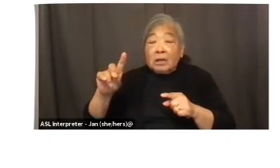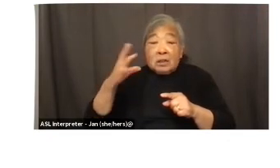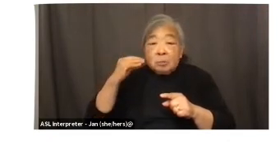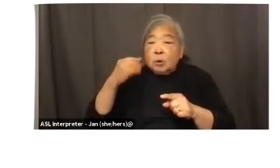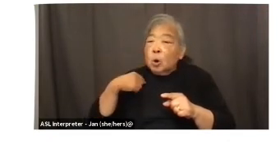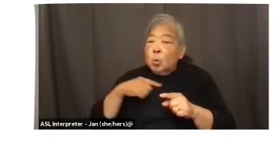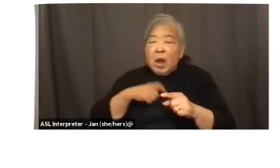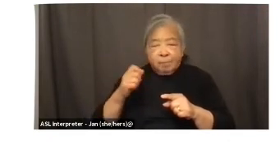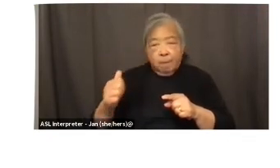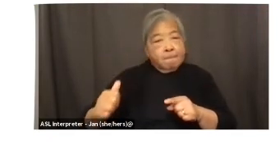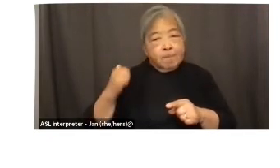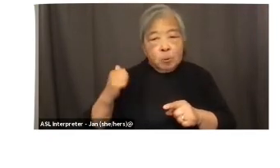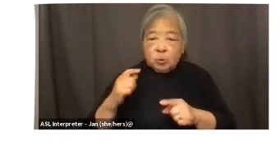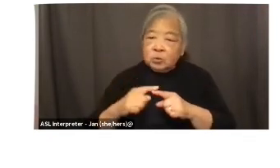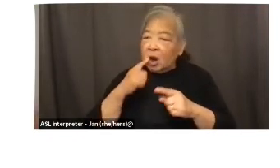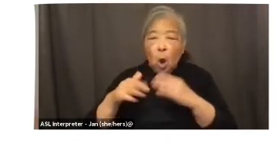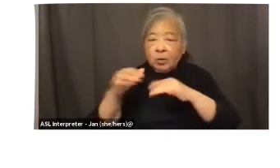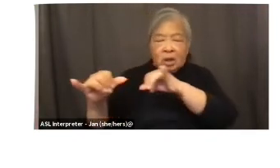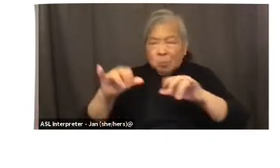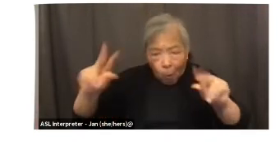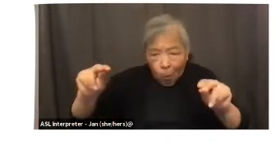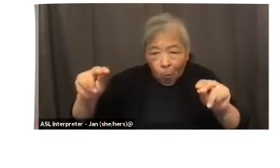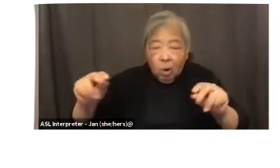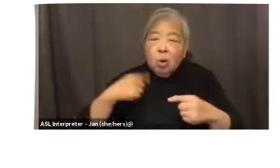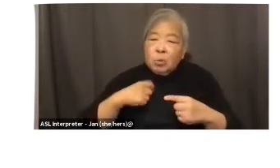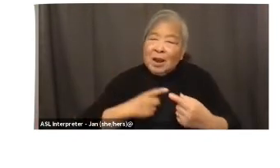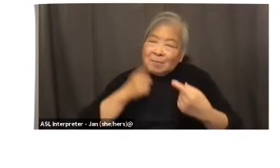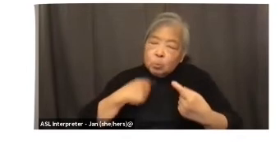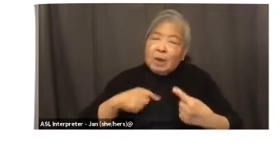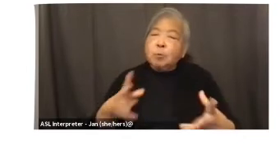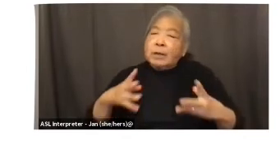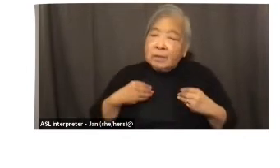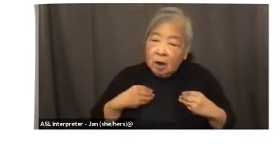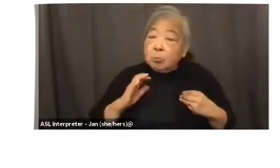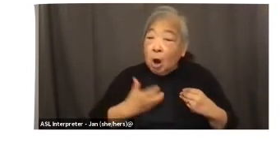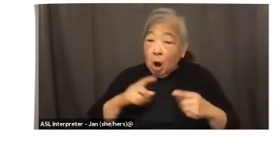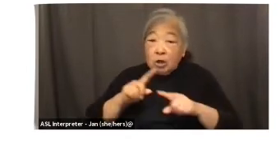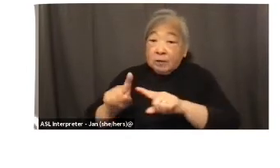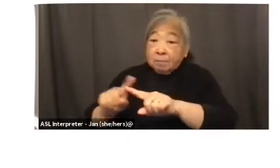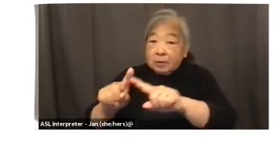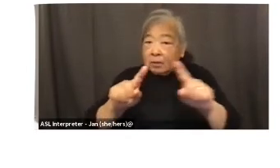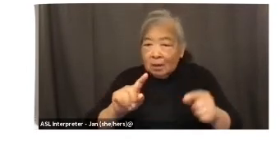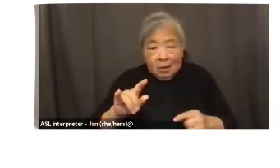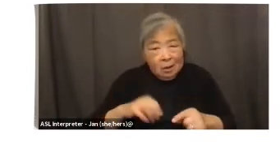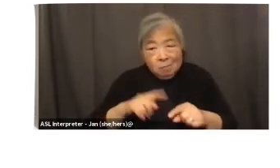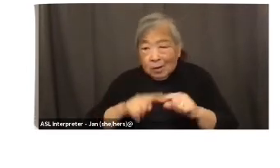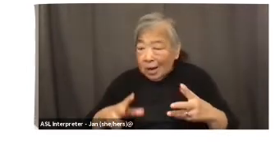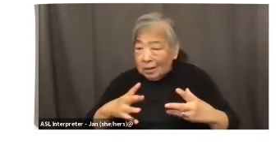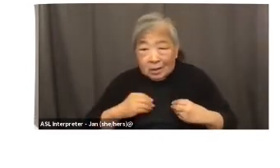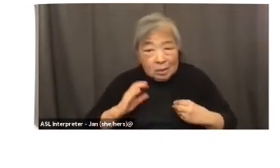unity. If we can't truly grapple with our differences, we'll never be able to develop long-lasting